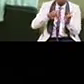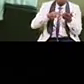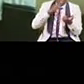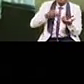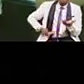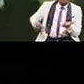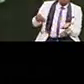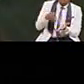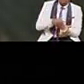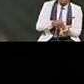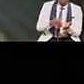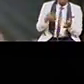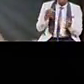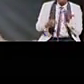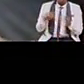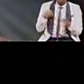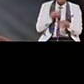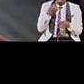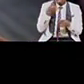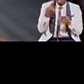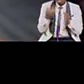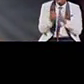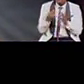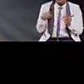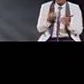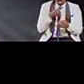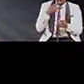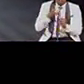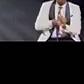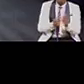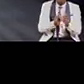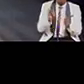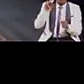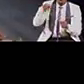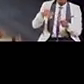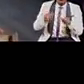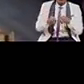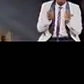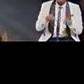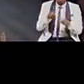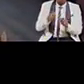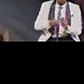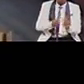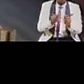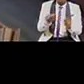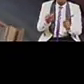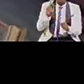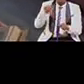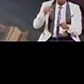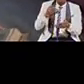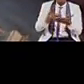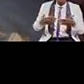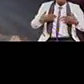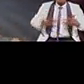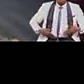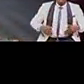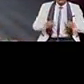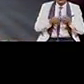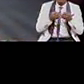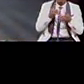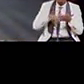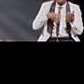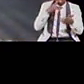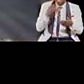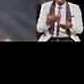When we say we're following up, what do? How do you follow up somebody? How do you disciple somebody? What are the things you